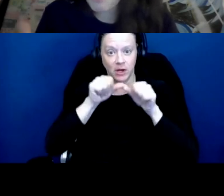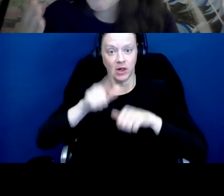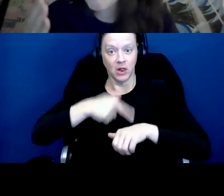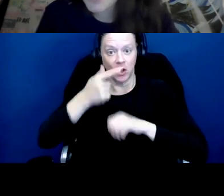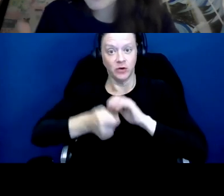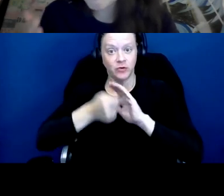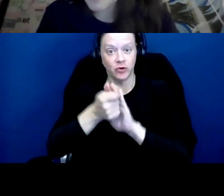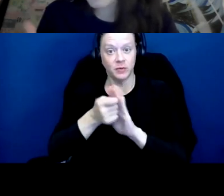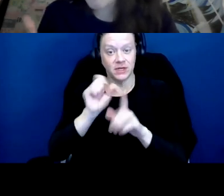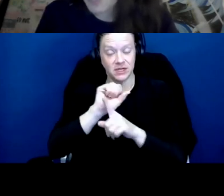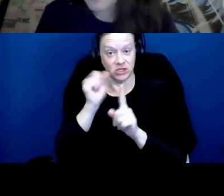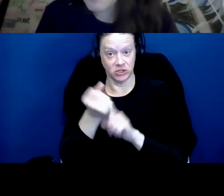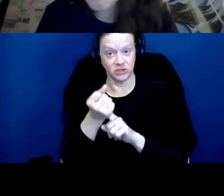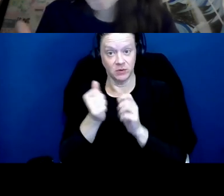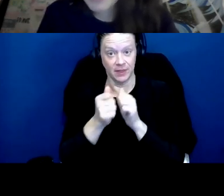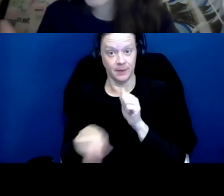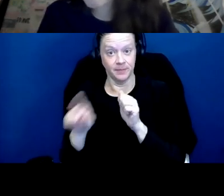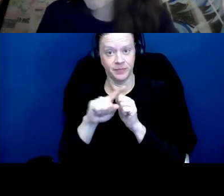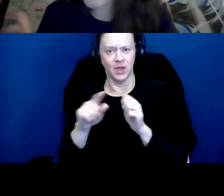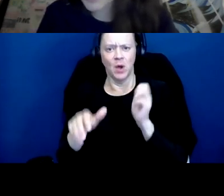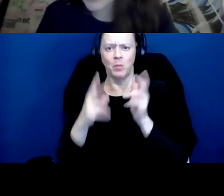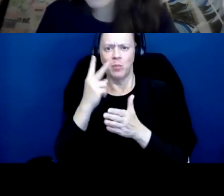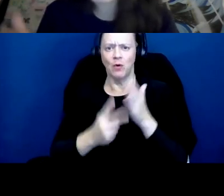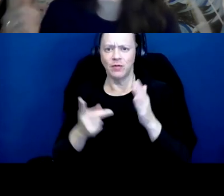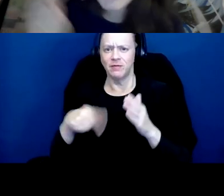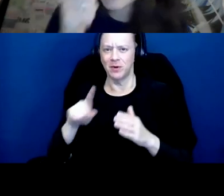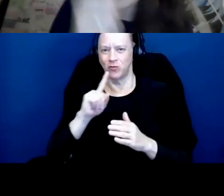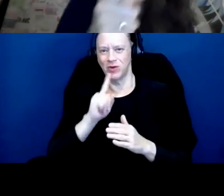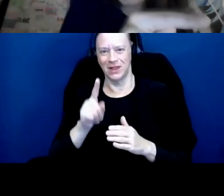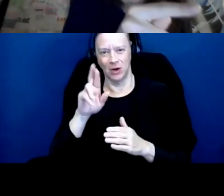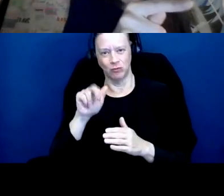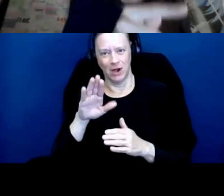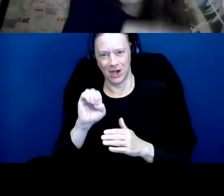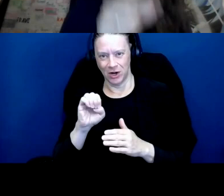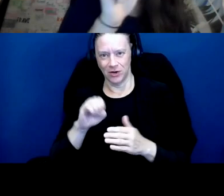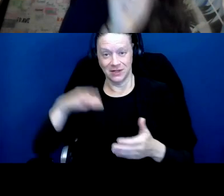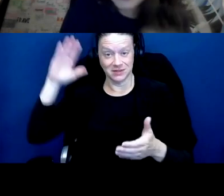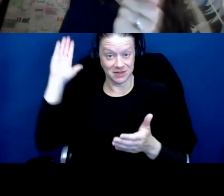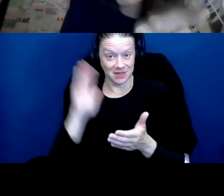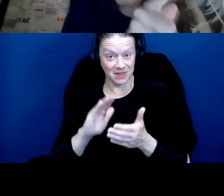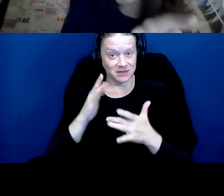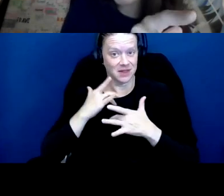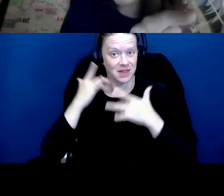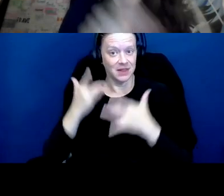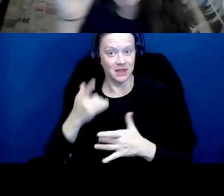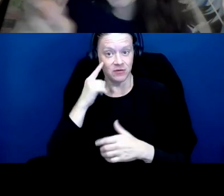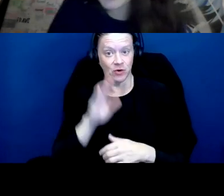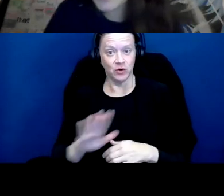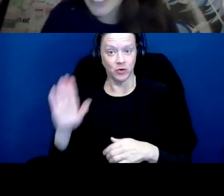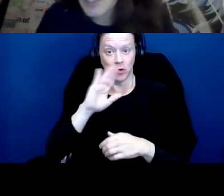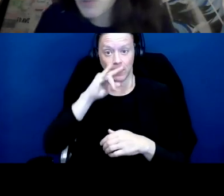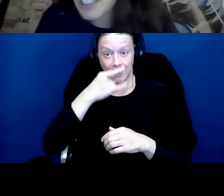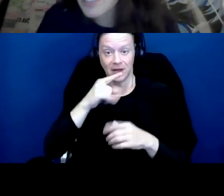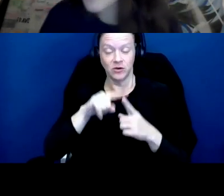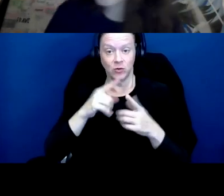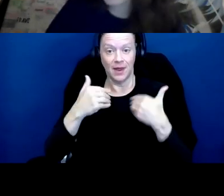them are very, very rare, much more rare. It's much less likely for your kid to have this than for your kid to